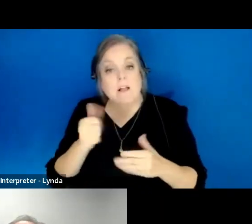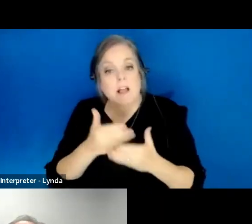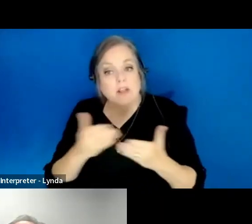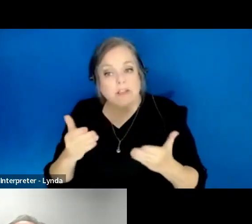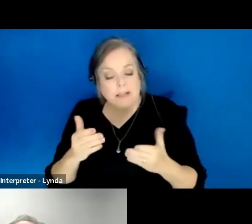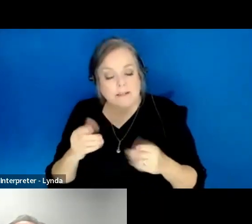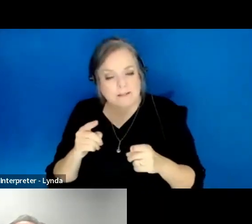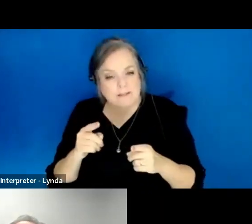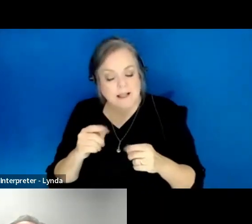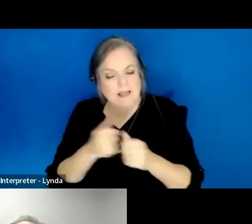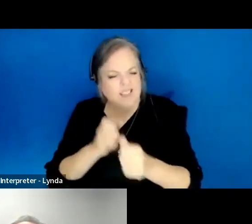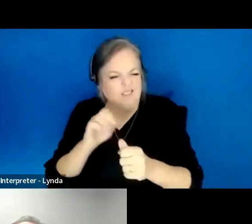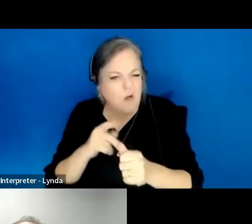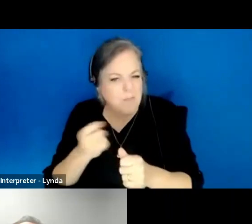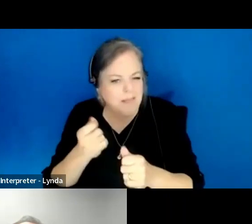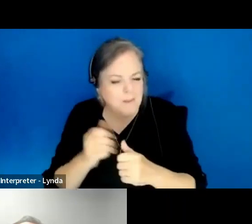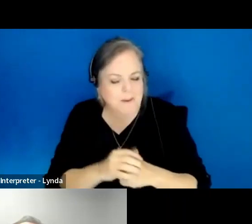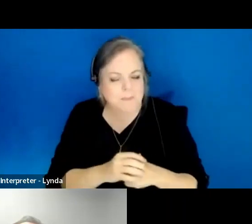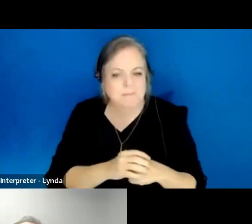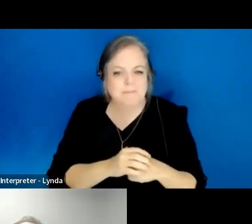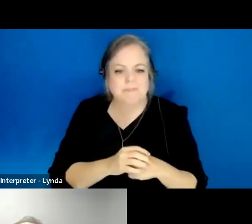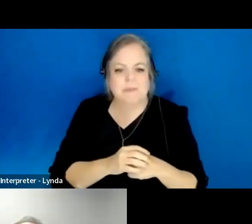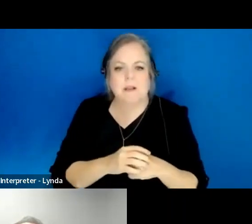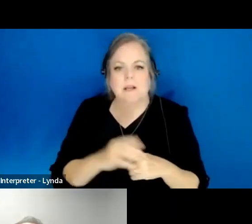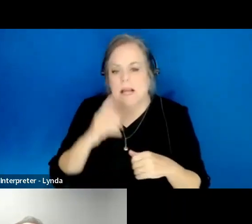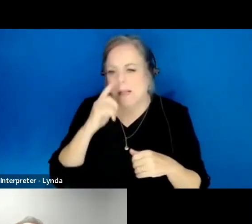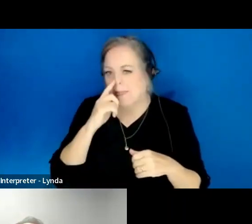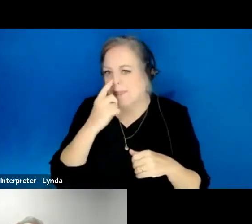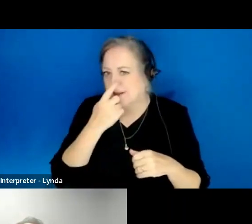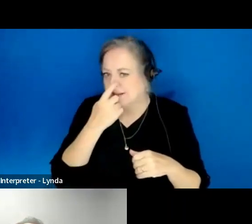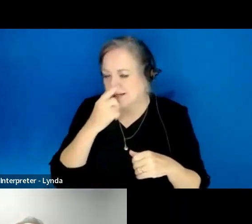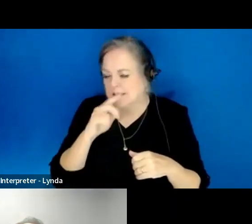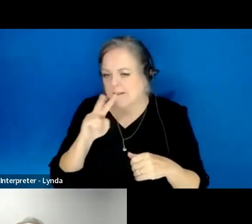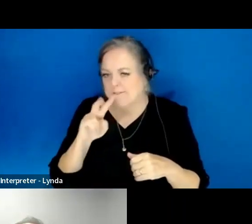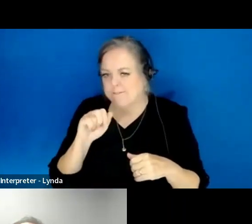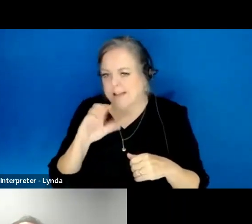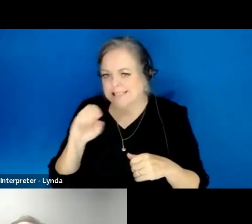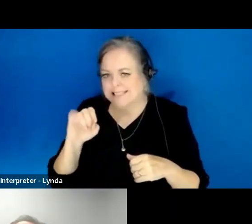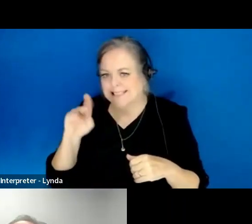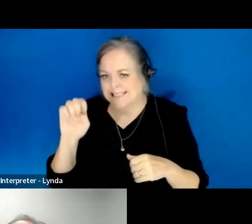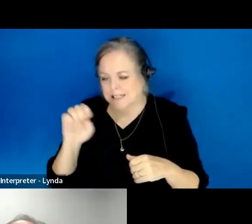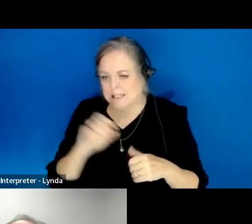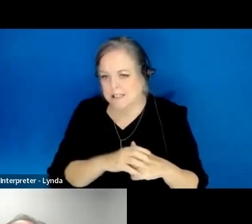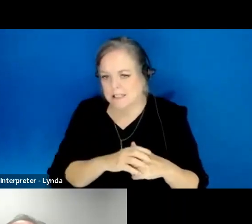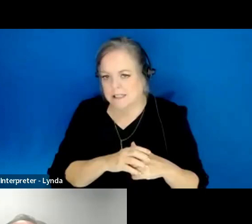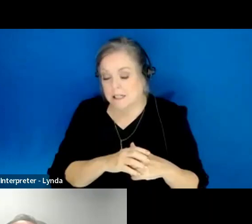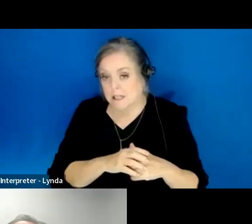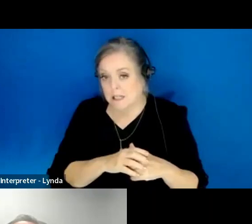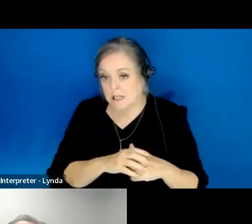kind of a little bit of a follow-up in terms of the nasal version. Is that going to